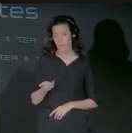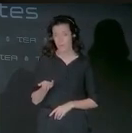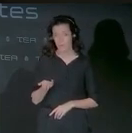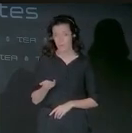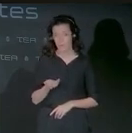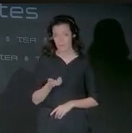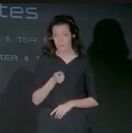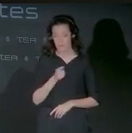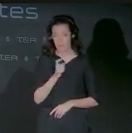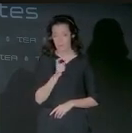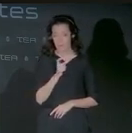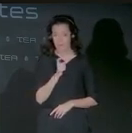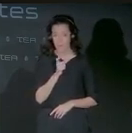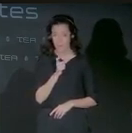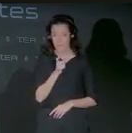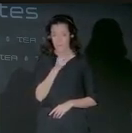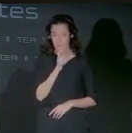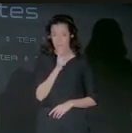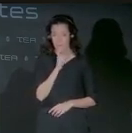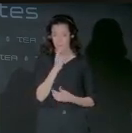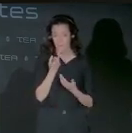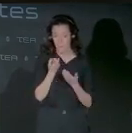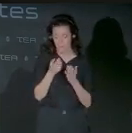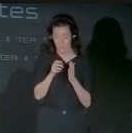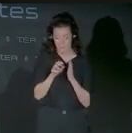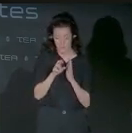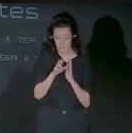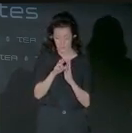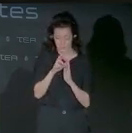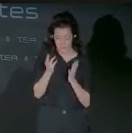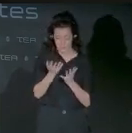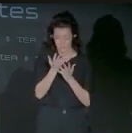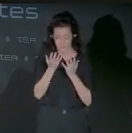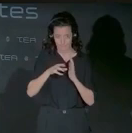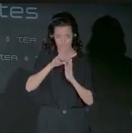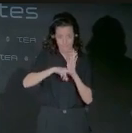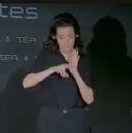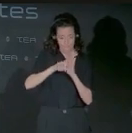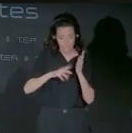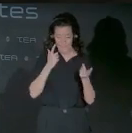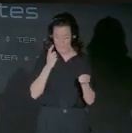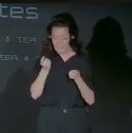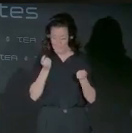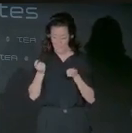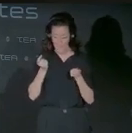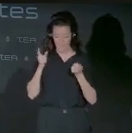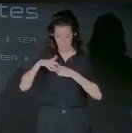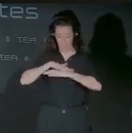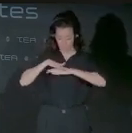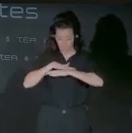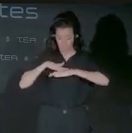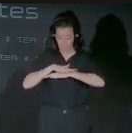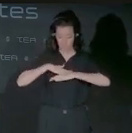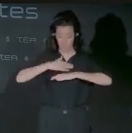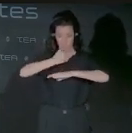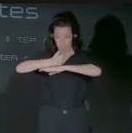regulating or trying to work together with the industry to regulate certain things and make sure that these things happen? What